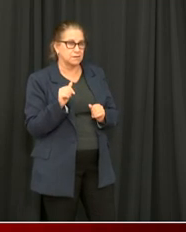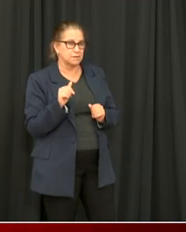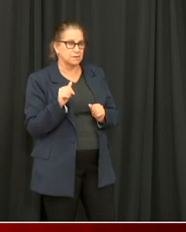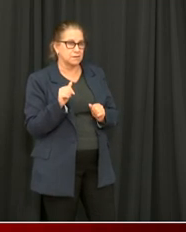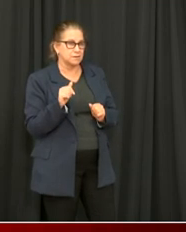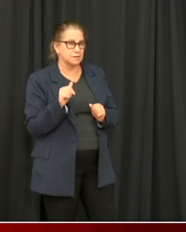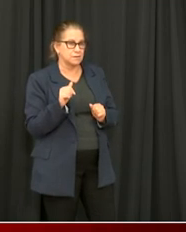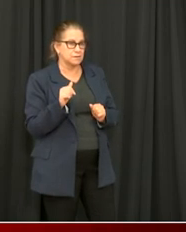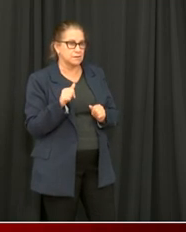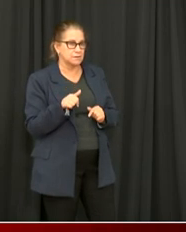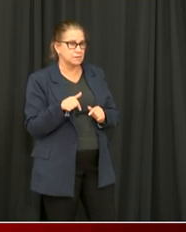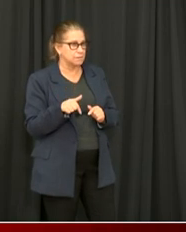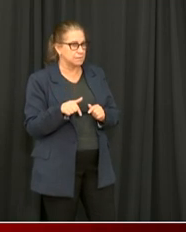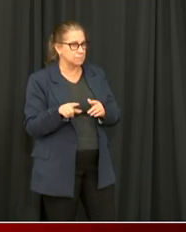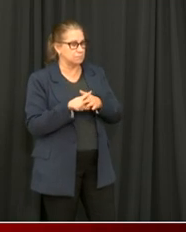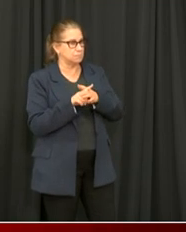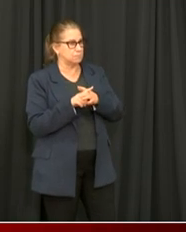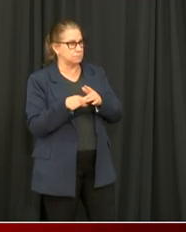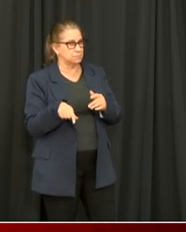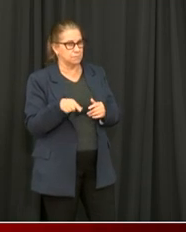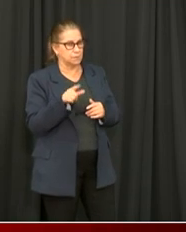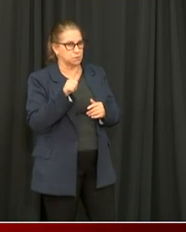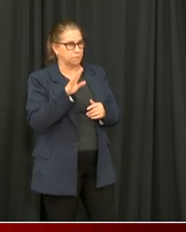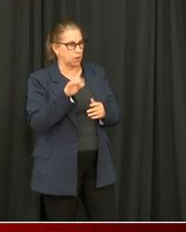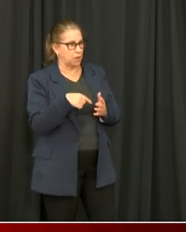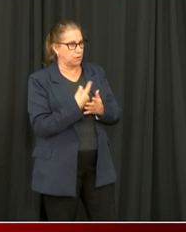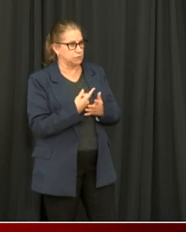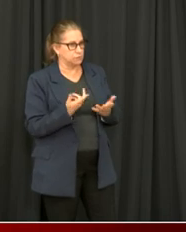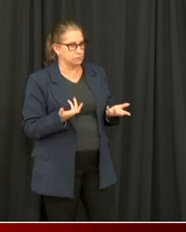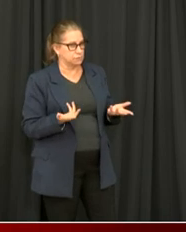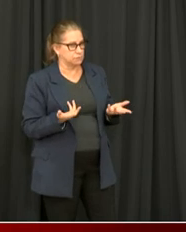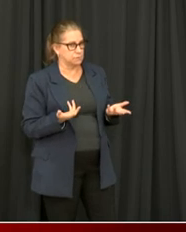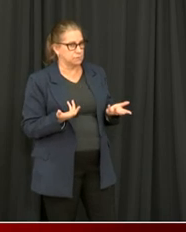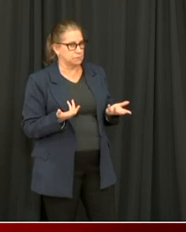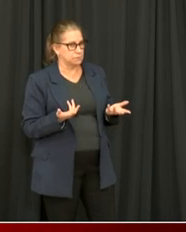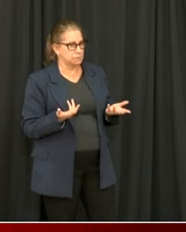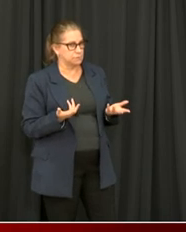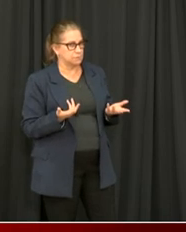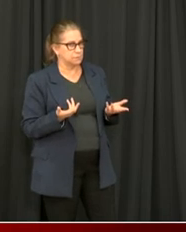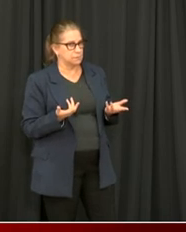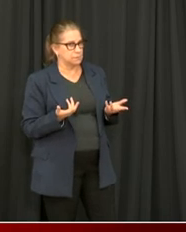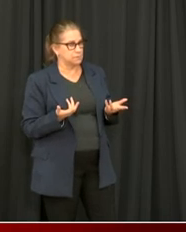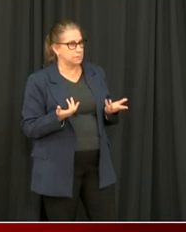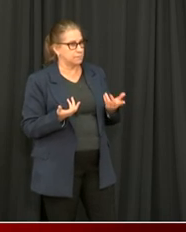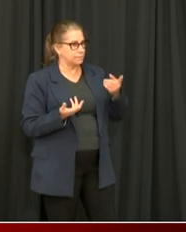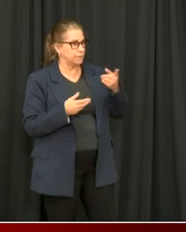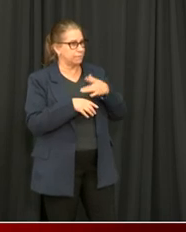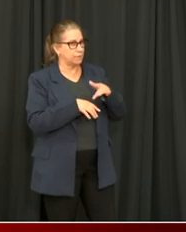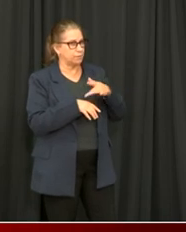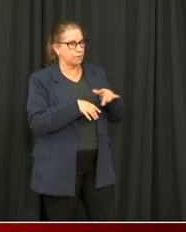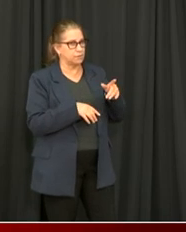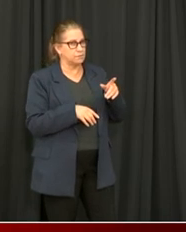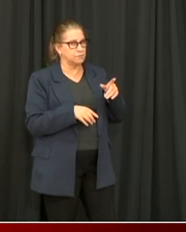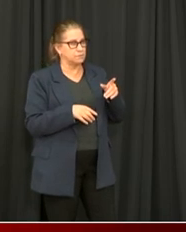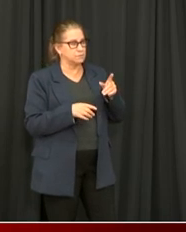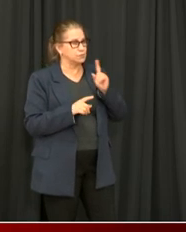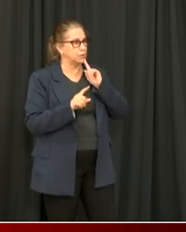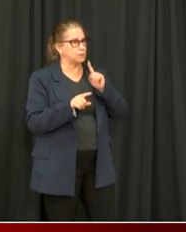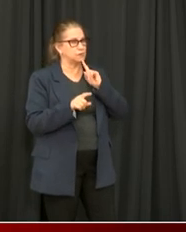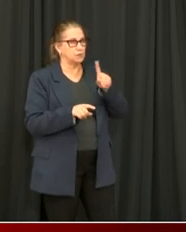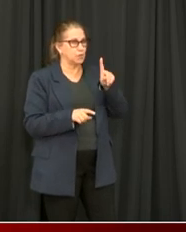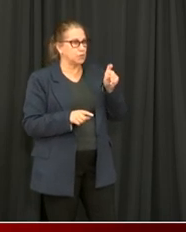came out. When would you and Chief Newsham be available to sit in front of cameras and reporters and answer questions about